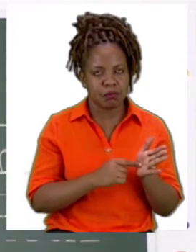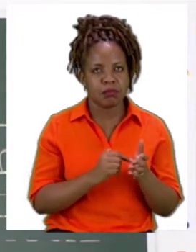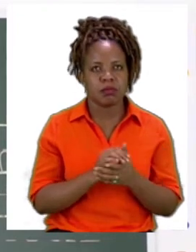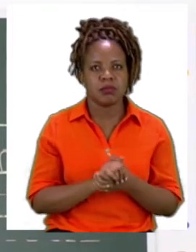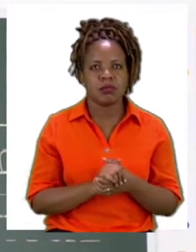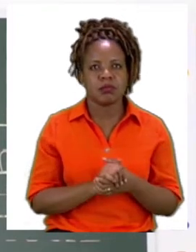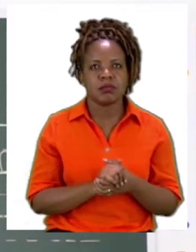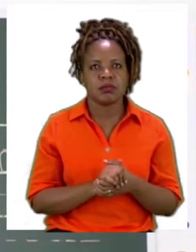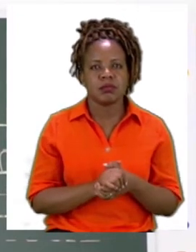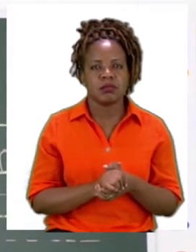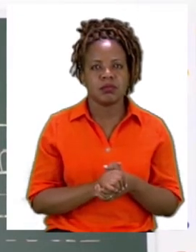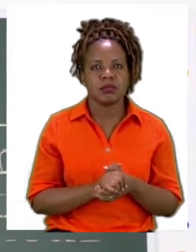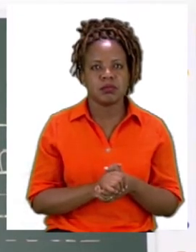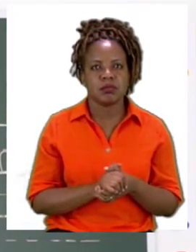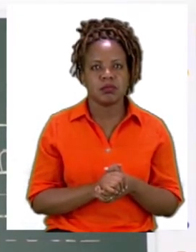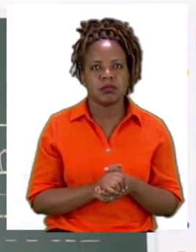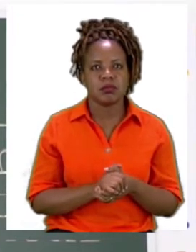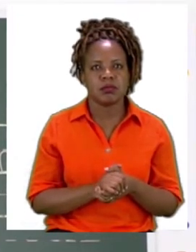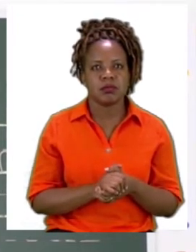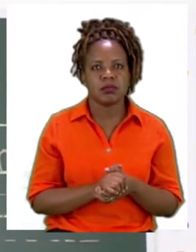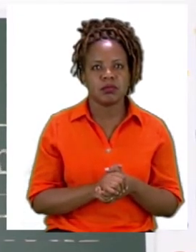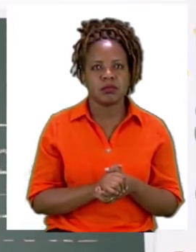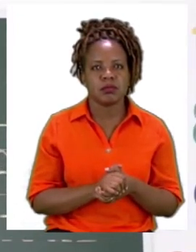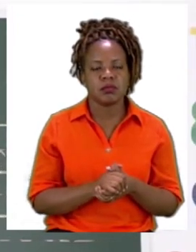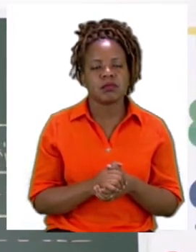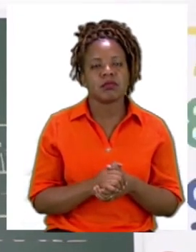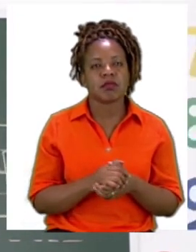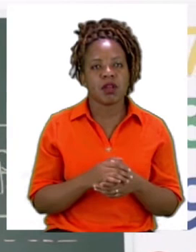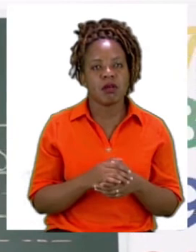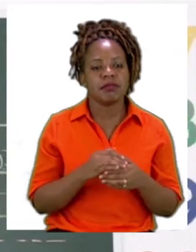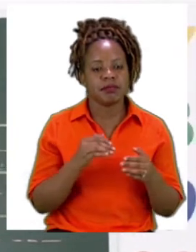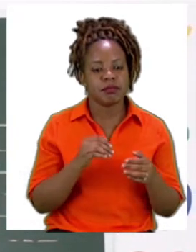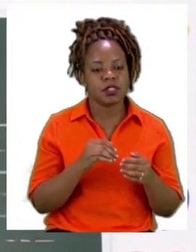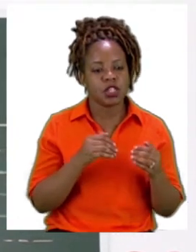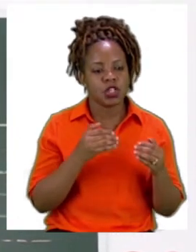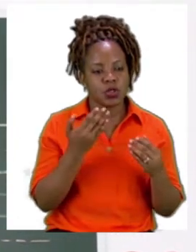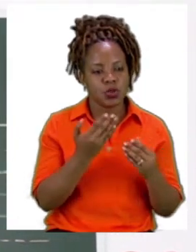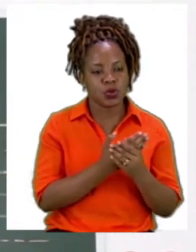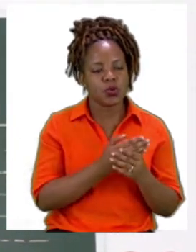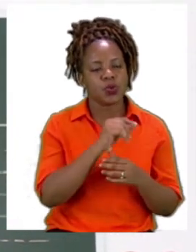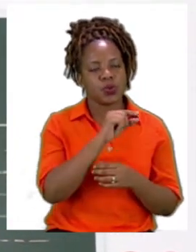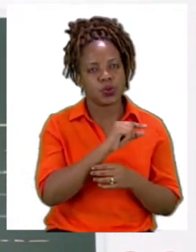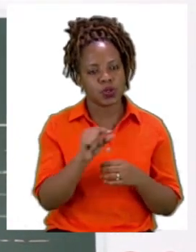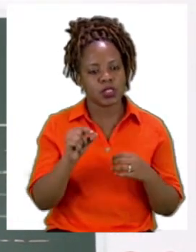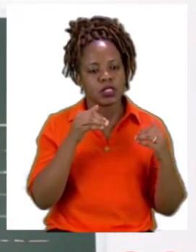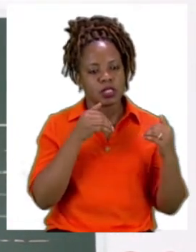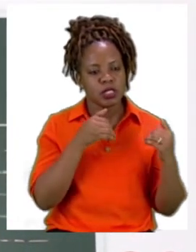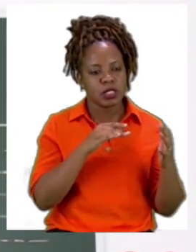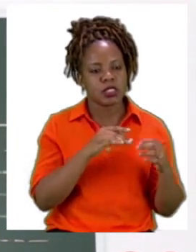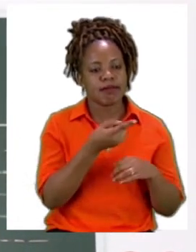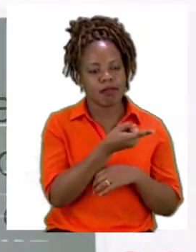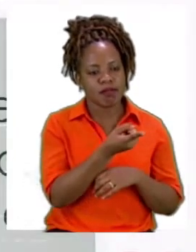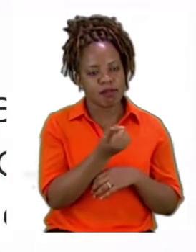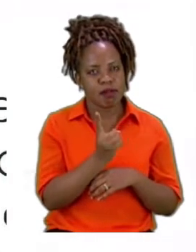next sentence or the next word is the word they. Let's now take a look at our exercise to see